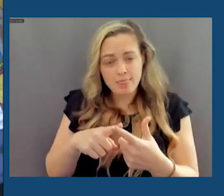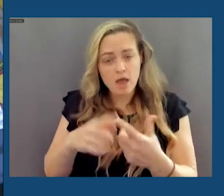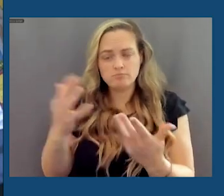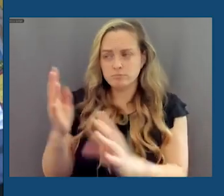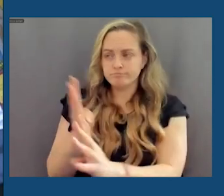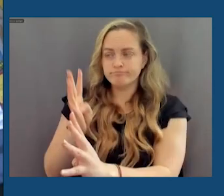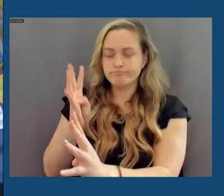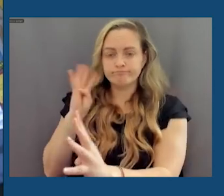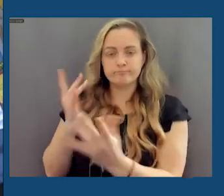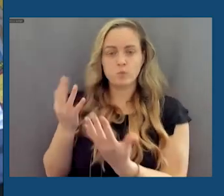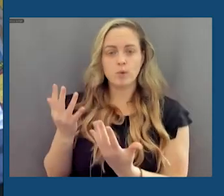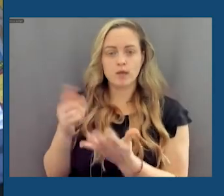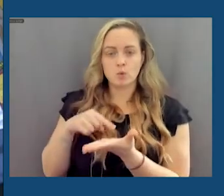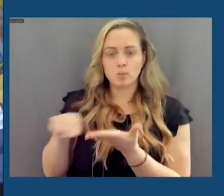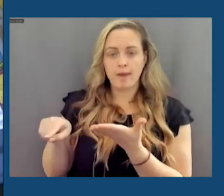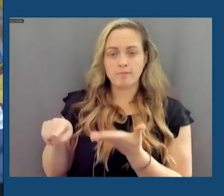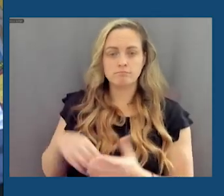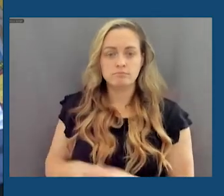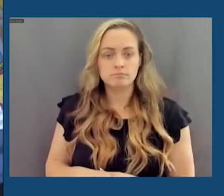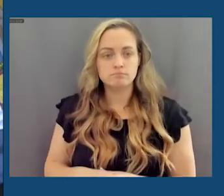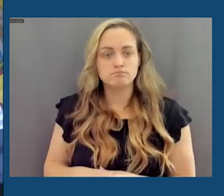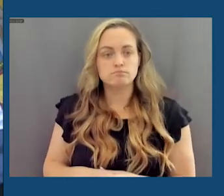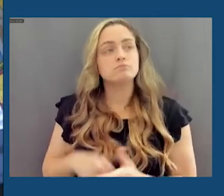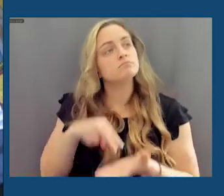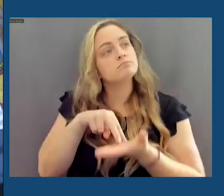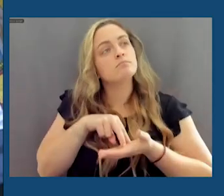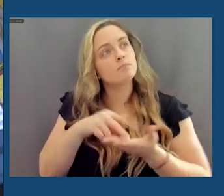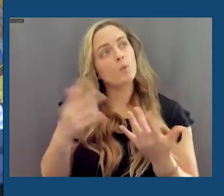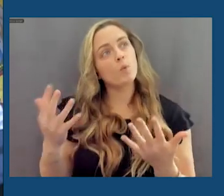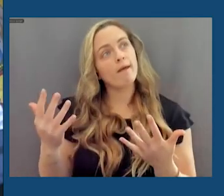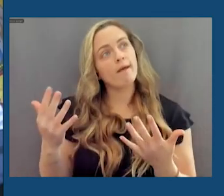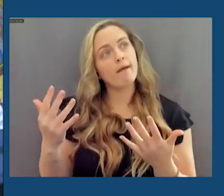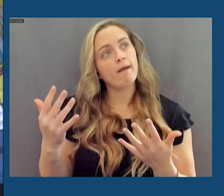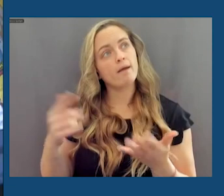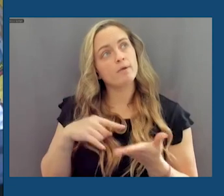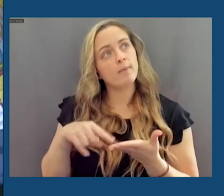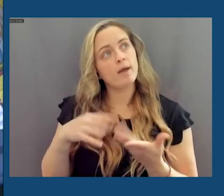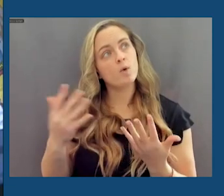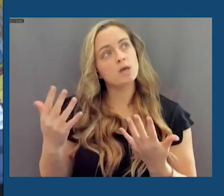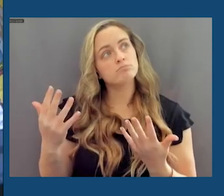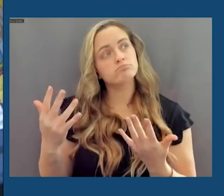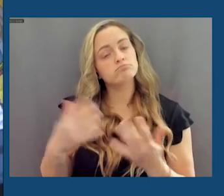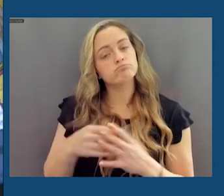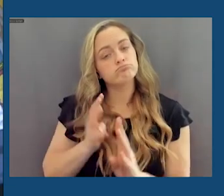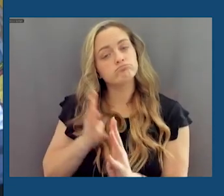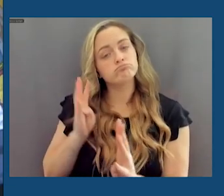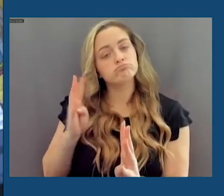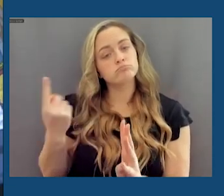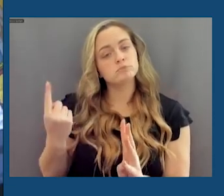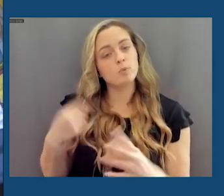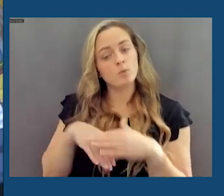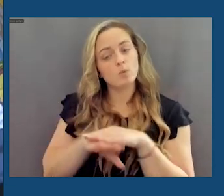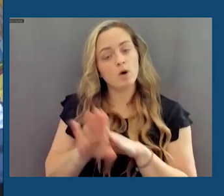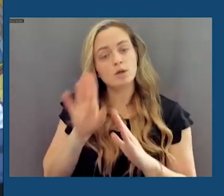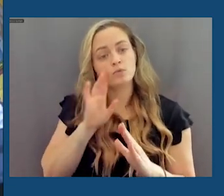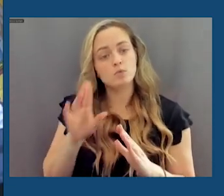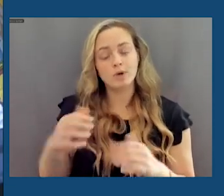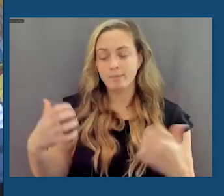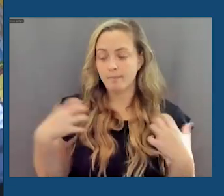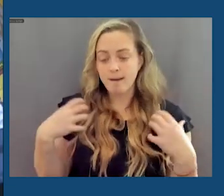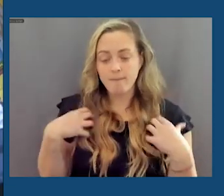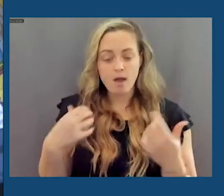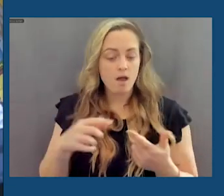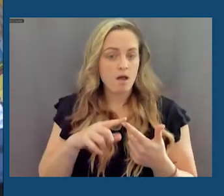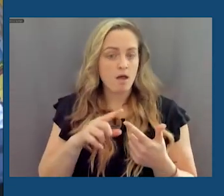online to pay your bill. And you're standing there waiting online to pay your bill. Someone comes in with a knapsack, someone comes in with a